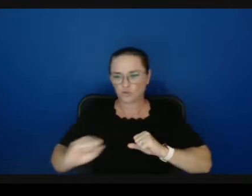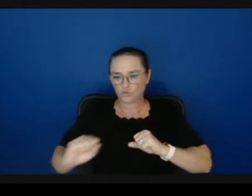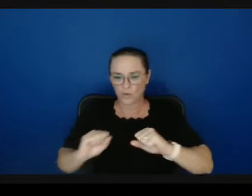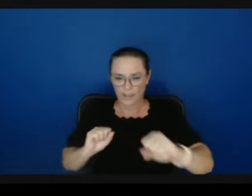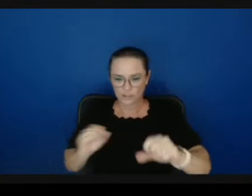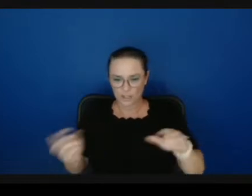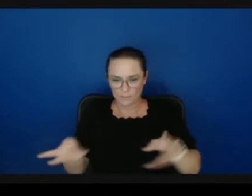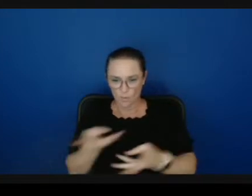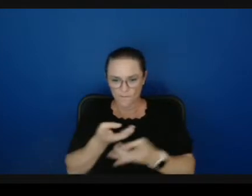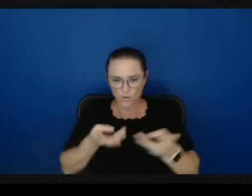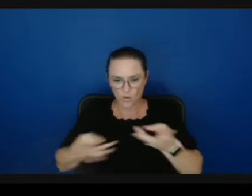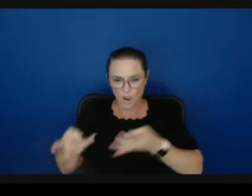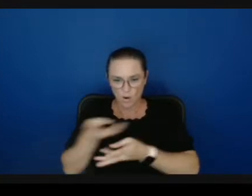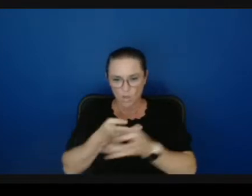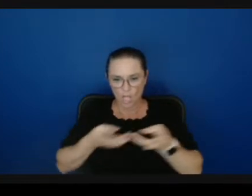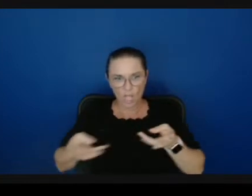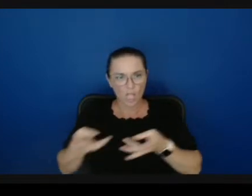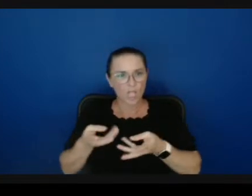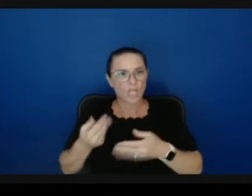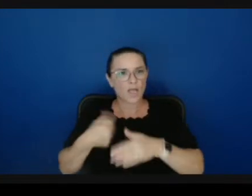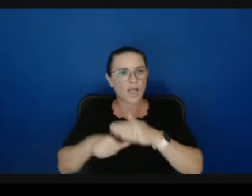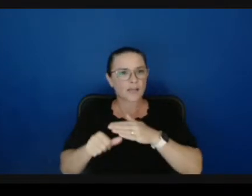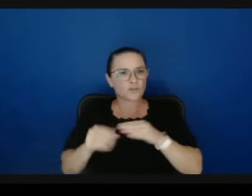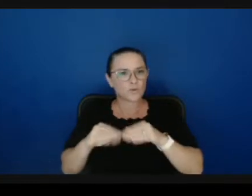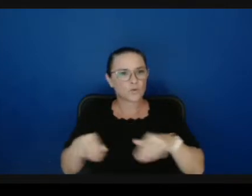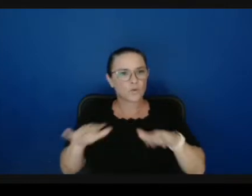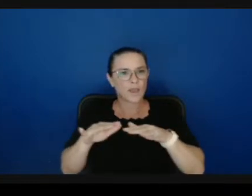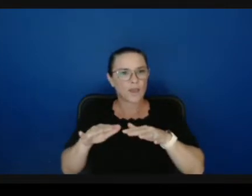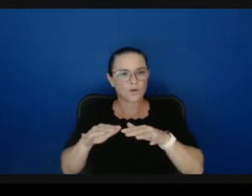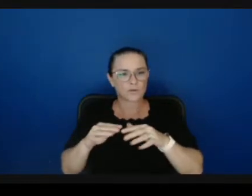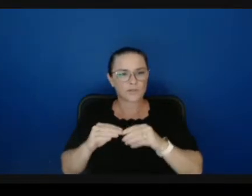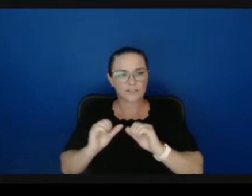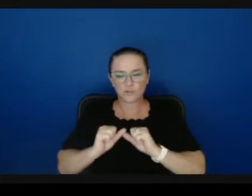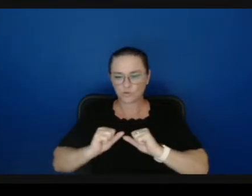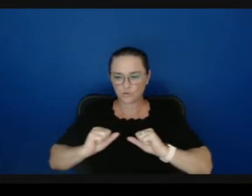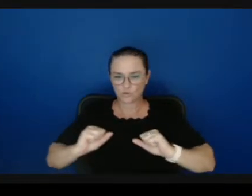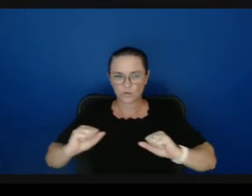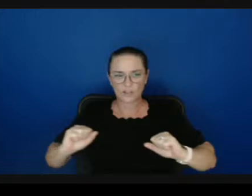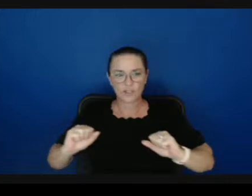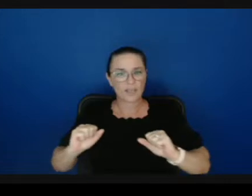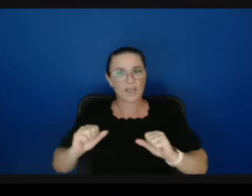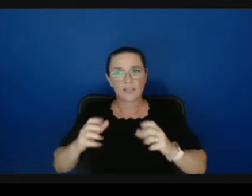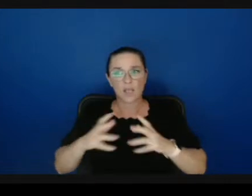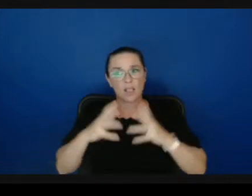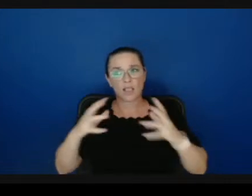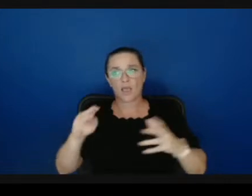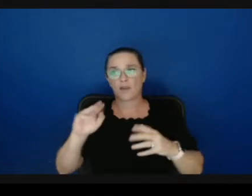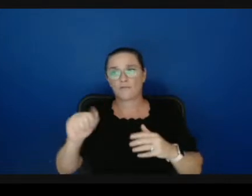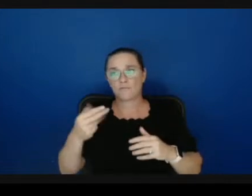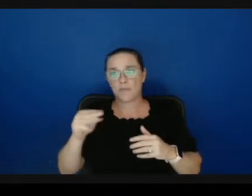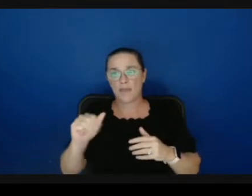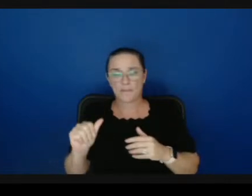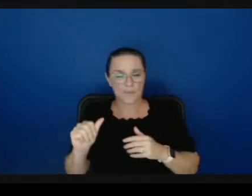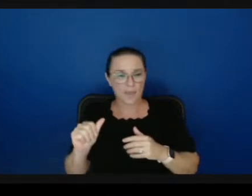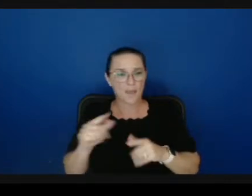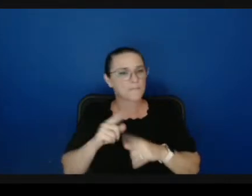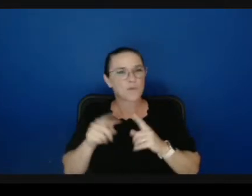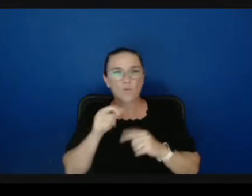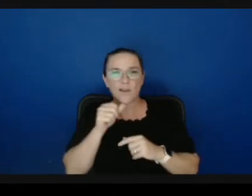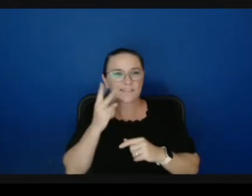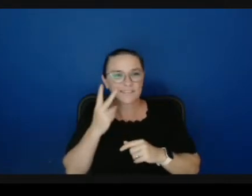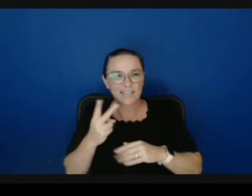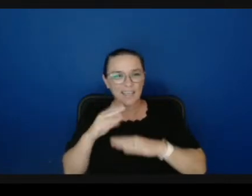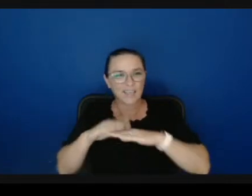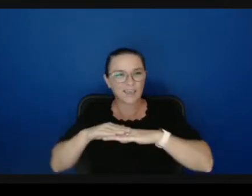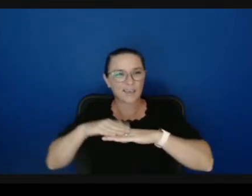expanding. Really, it's sprawling out as it fills. It's accommodating a huge amount of magma, but we're seeing very, very little of it at the surface now. We're